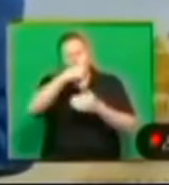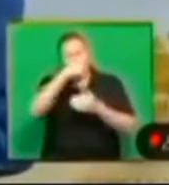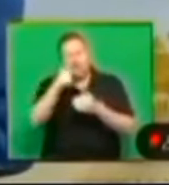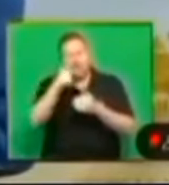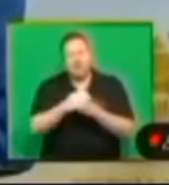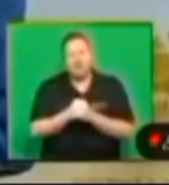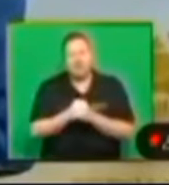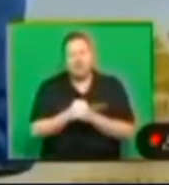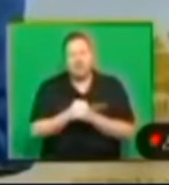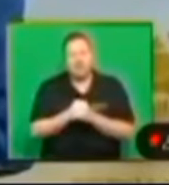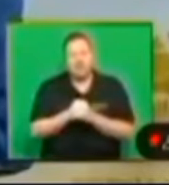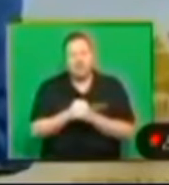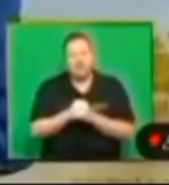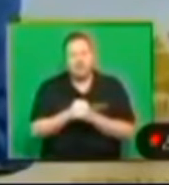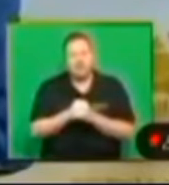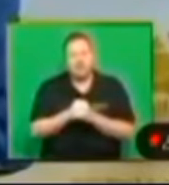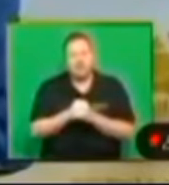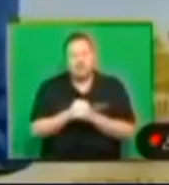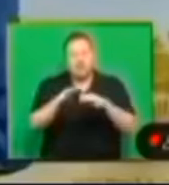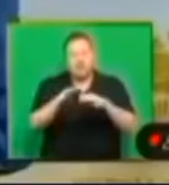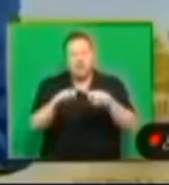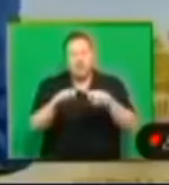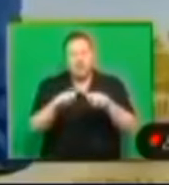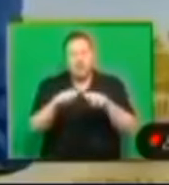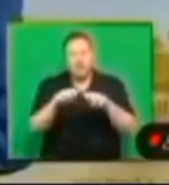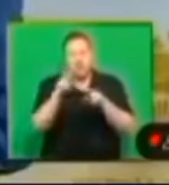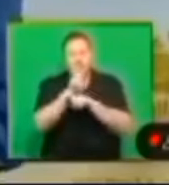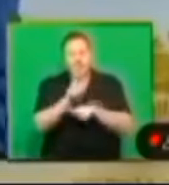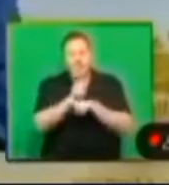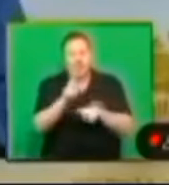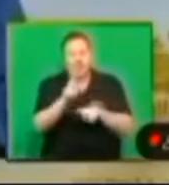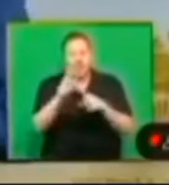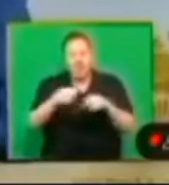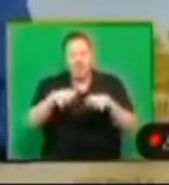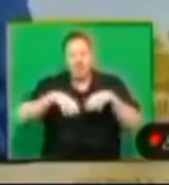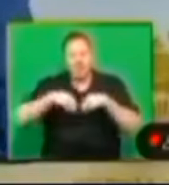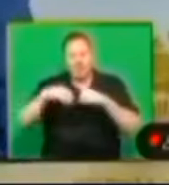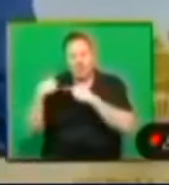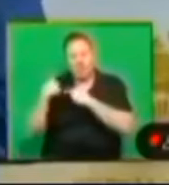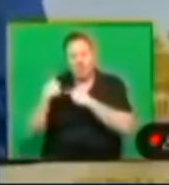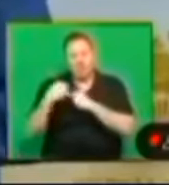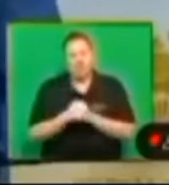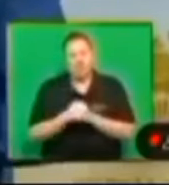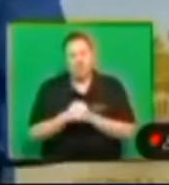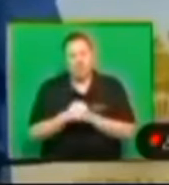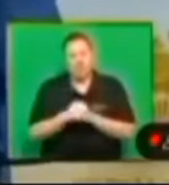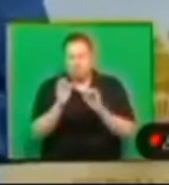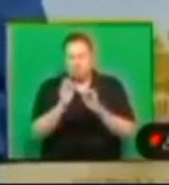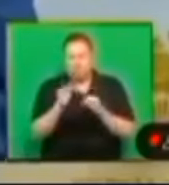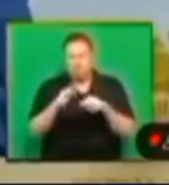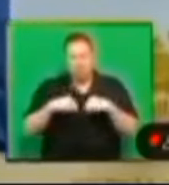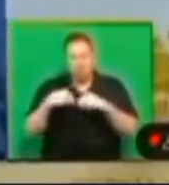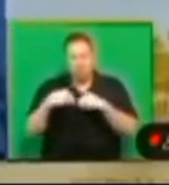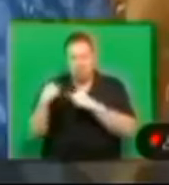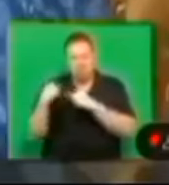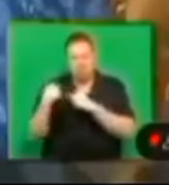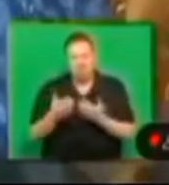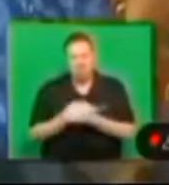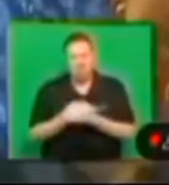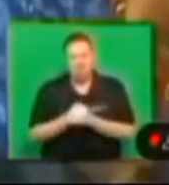Parliament oversight and accountability. There was no accountability. There was